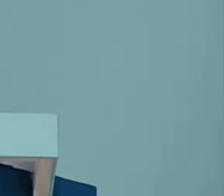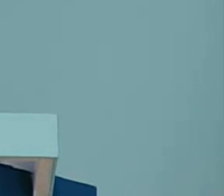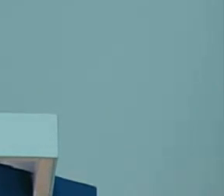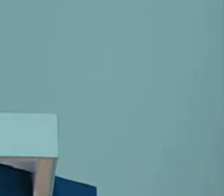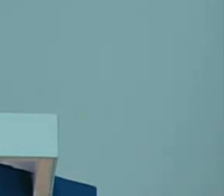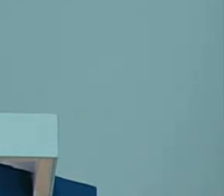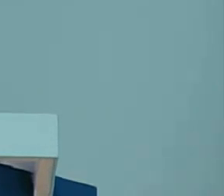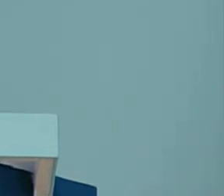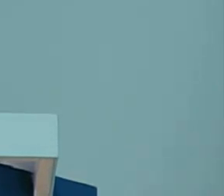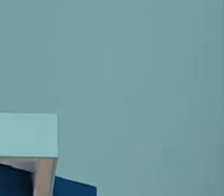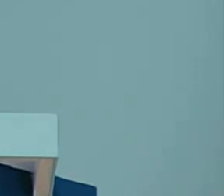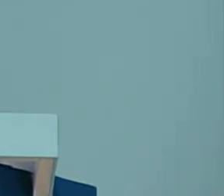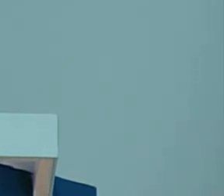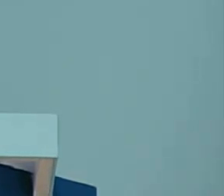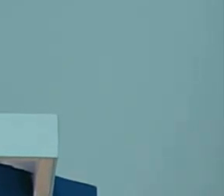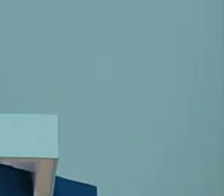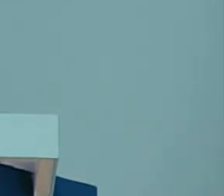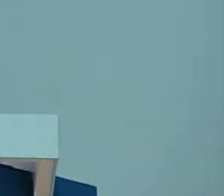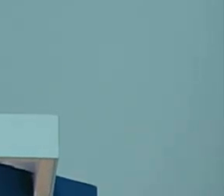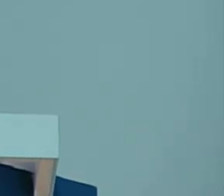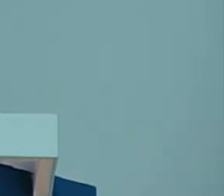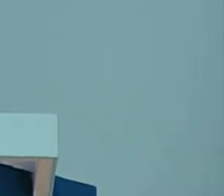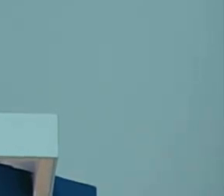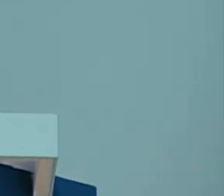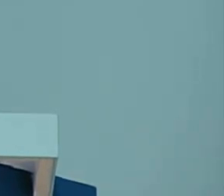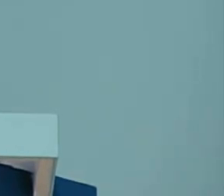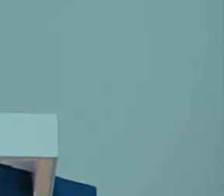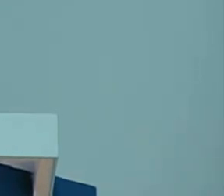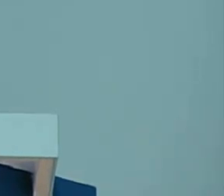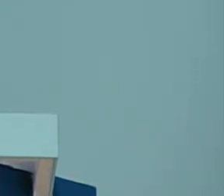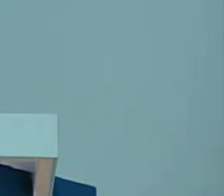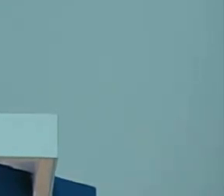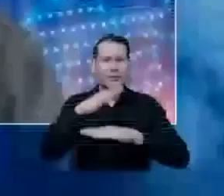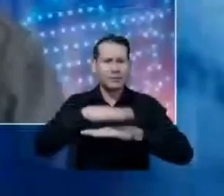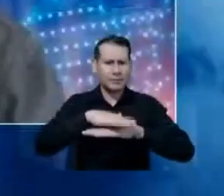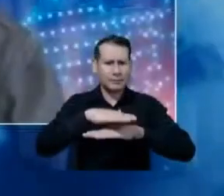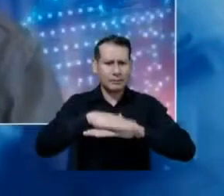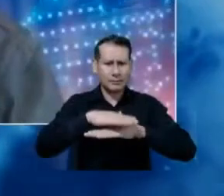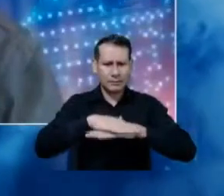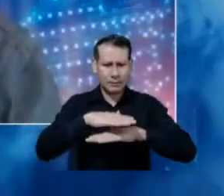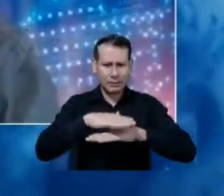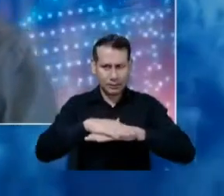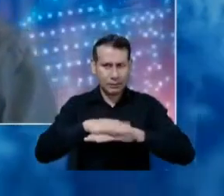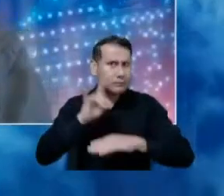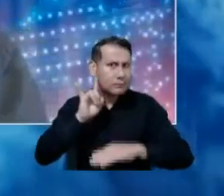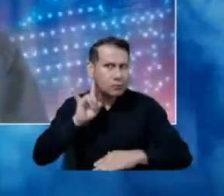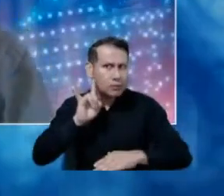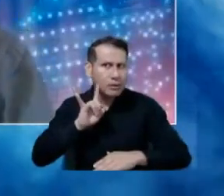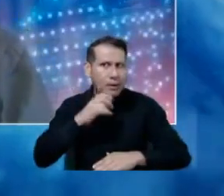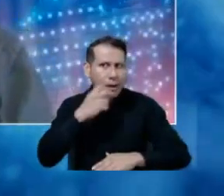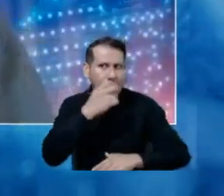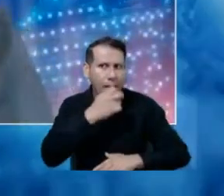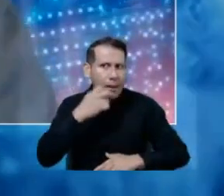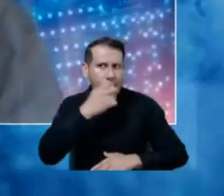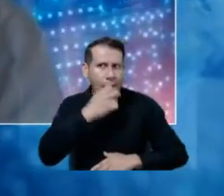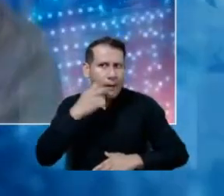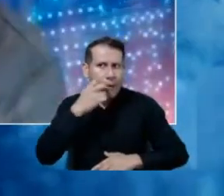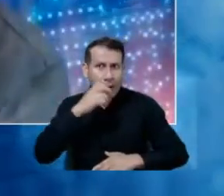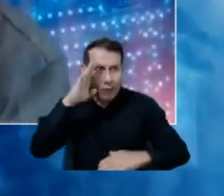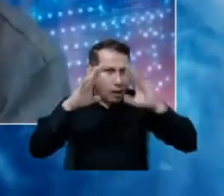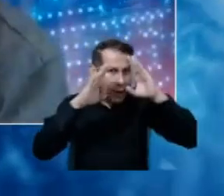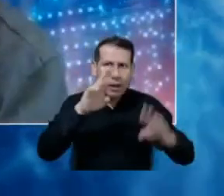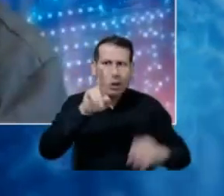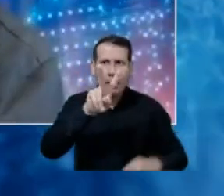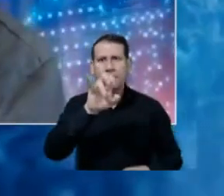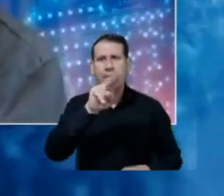Hello, good afternoon, and thanks for having me. Can you hear me well? There was music in the background. Hello, hello, Viviana. Hello,